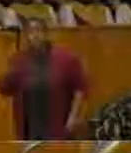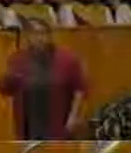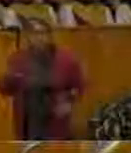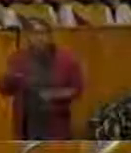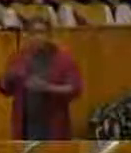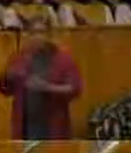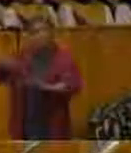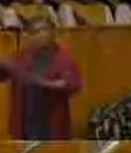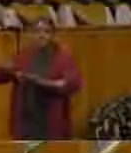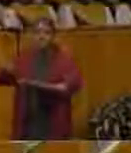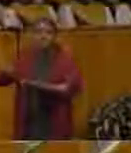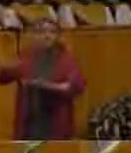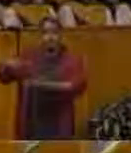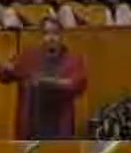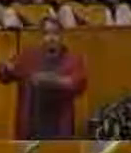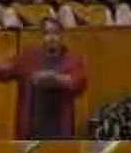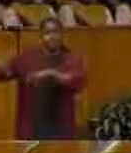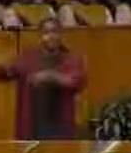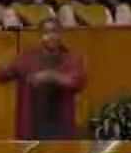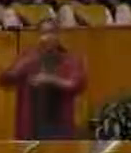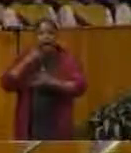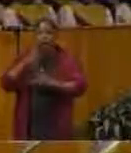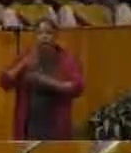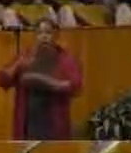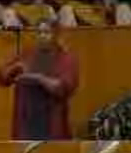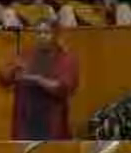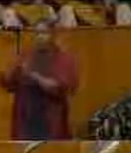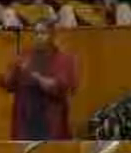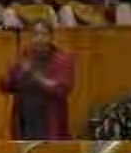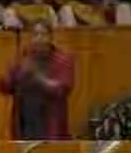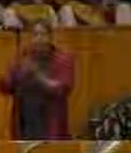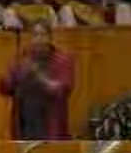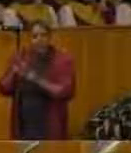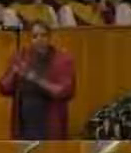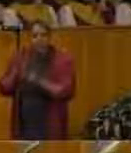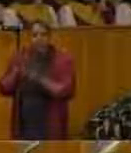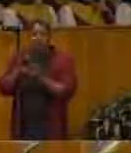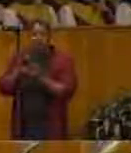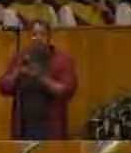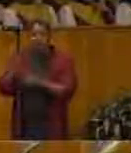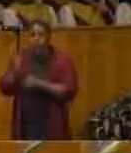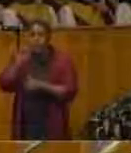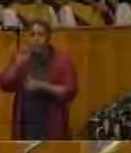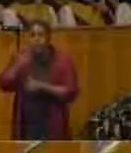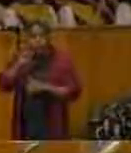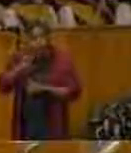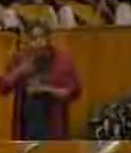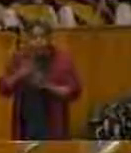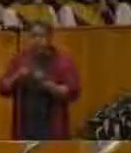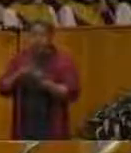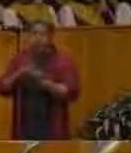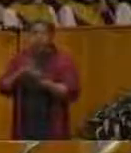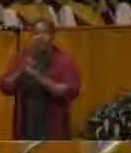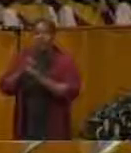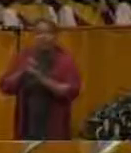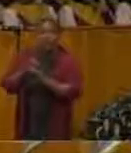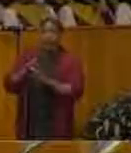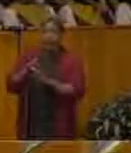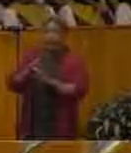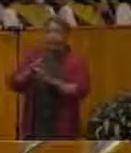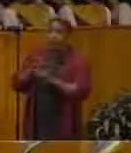I've visited a few lounges in my day. I've been at a few bars. I've had a few pre-dawns at the